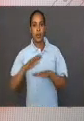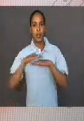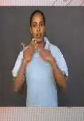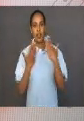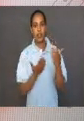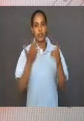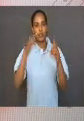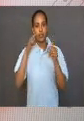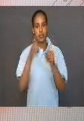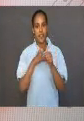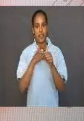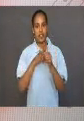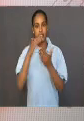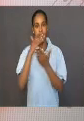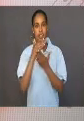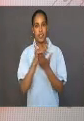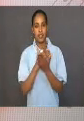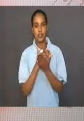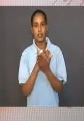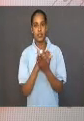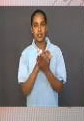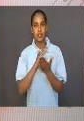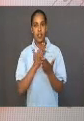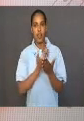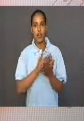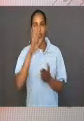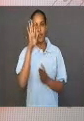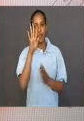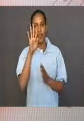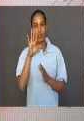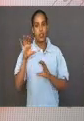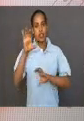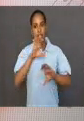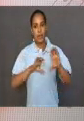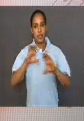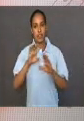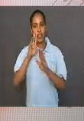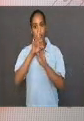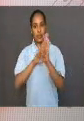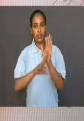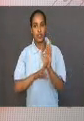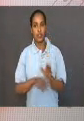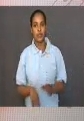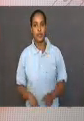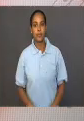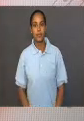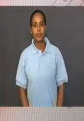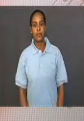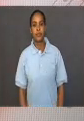Welcome to the first lesson in our fourth chemistry unit.